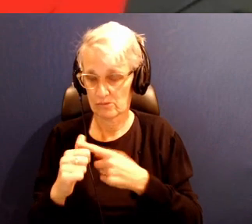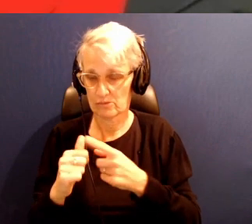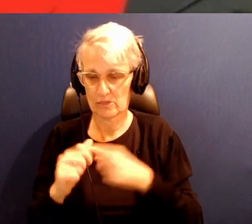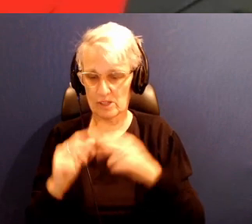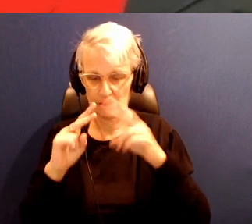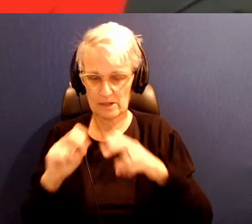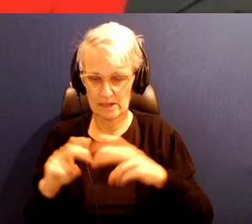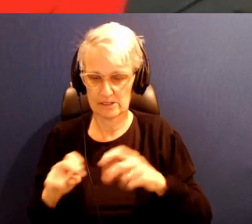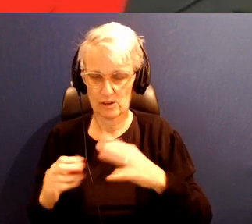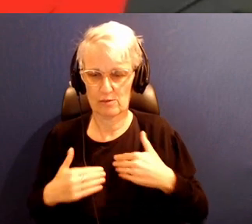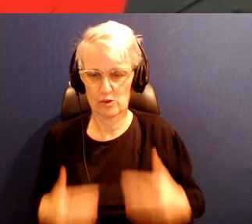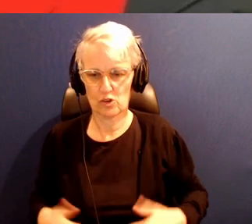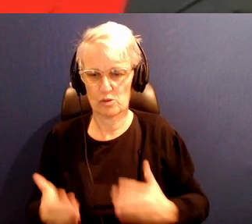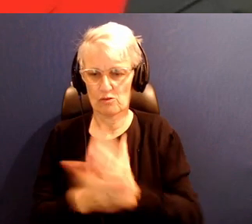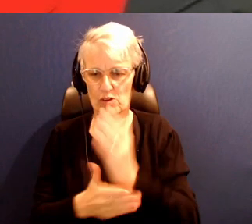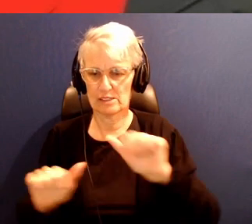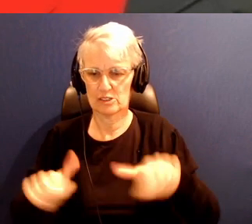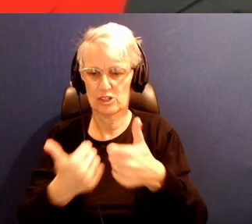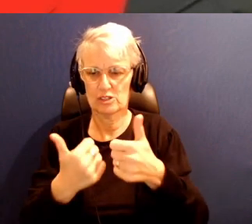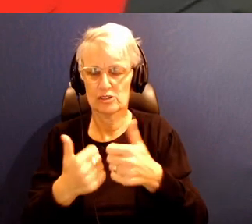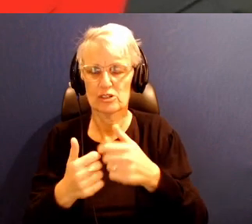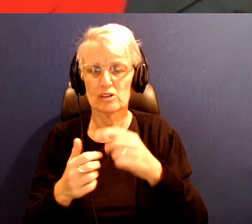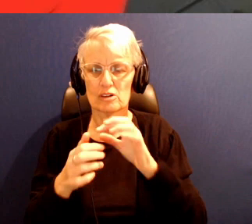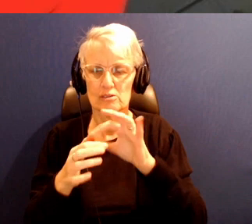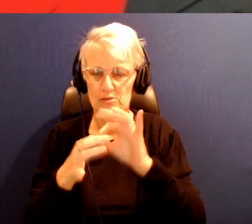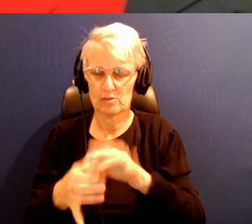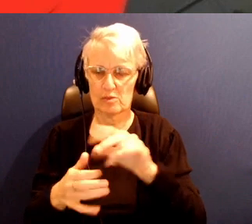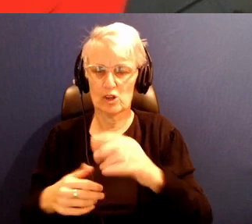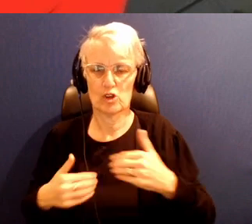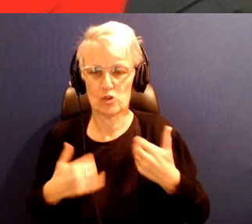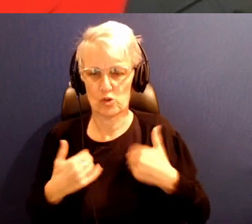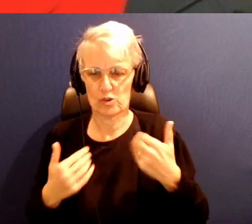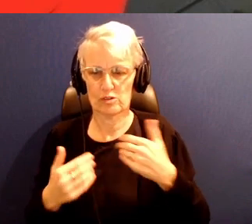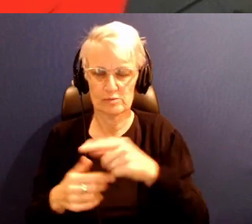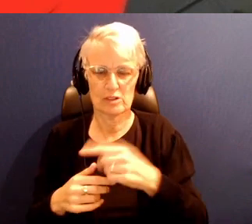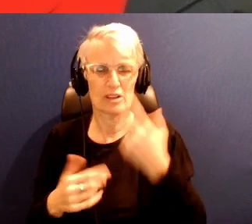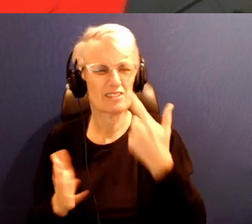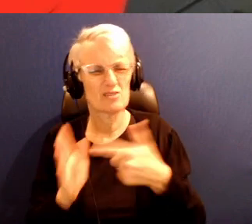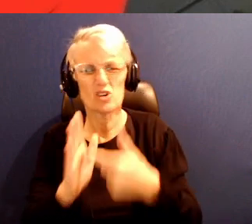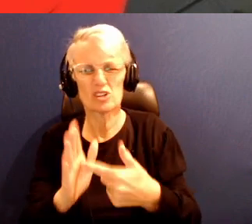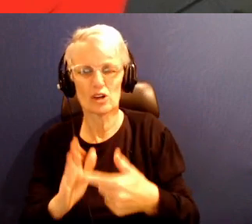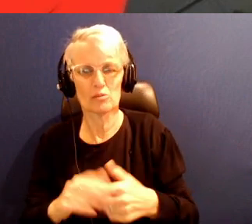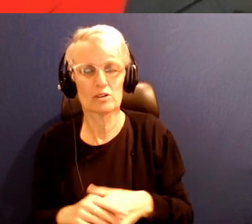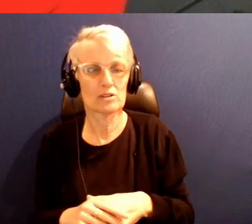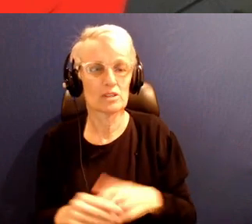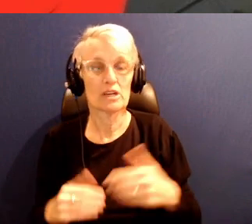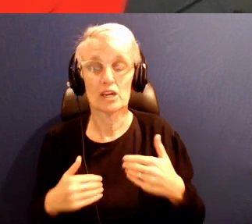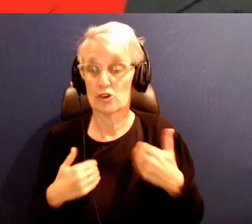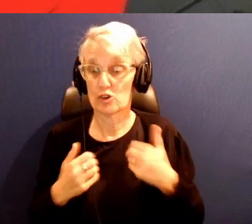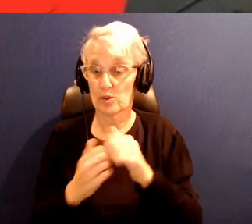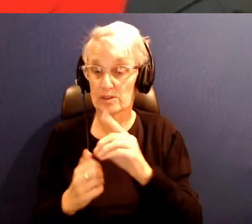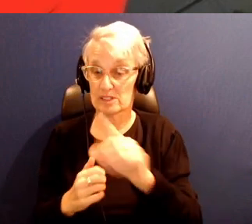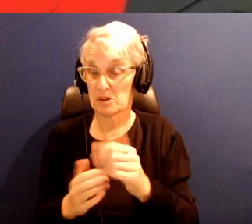1. An analysis of the human rights challenges faced by the youth targeted by the project. For example, youth